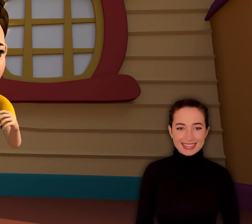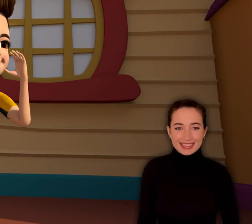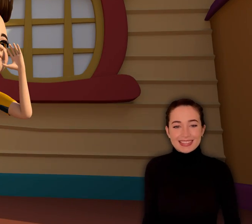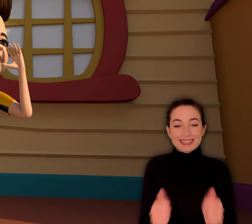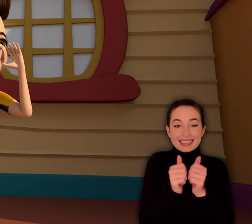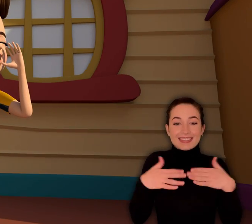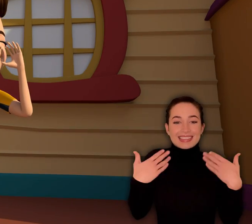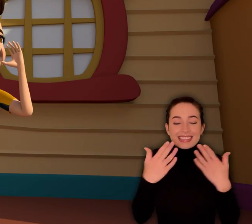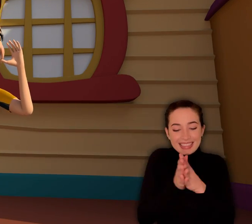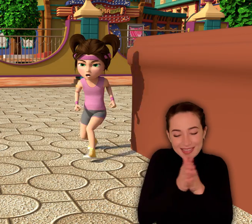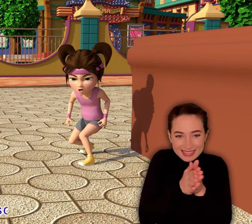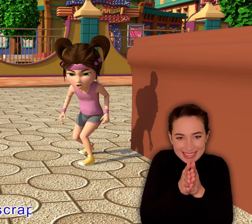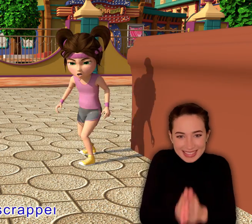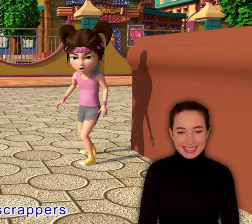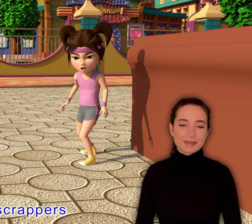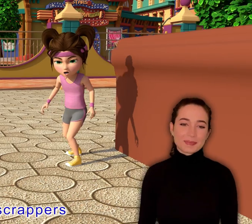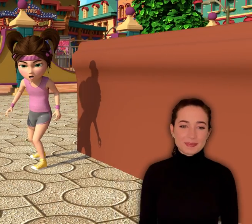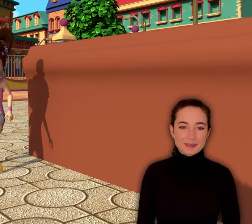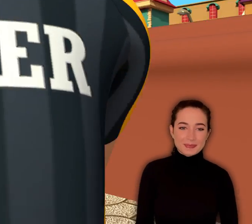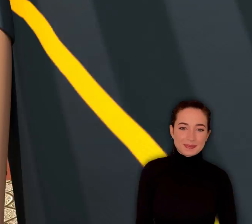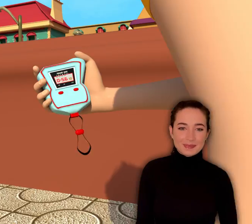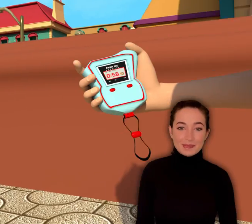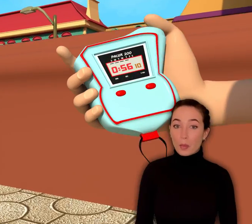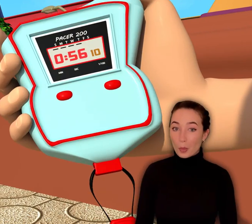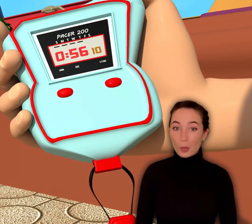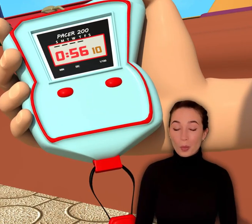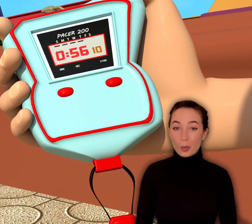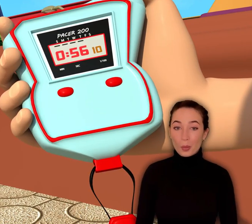and reach the clouds with happiness and W